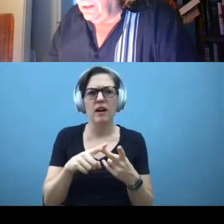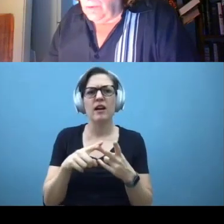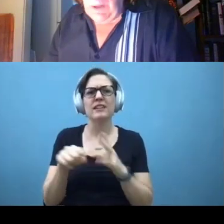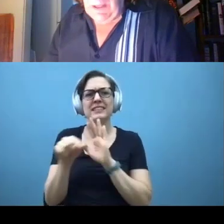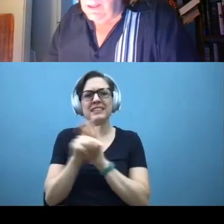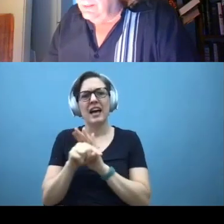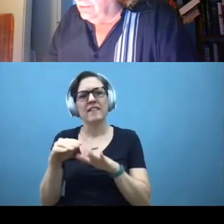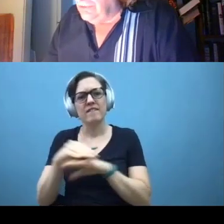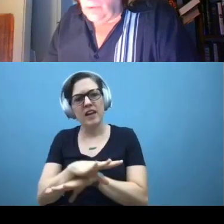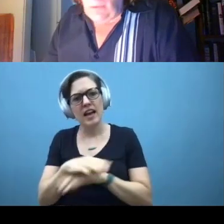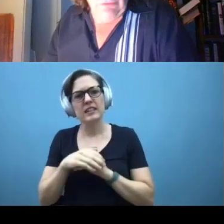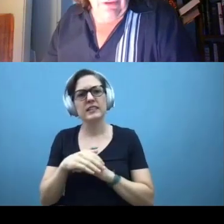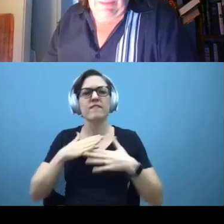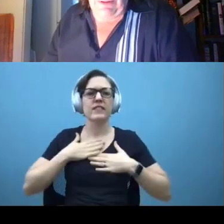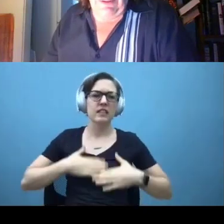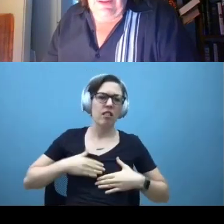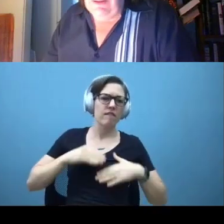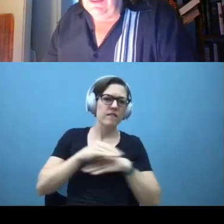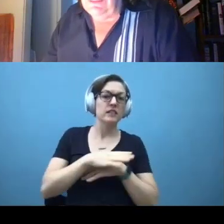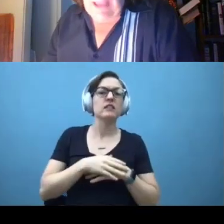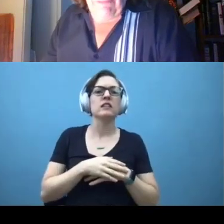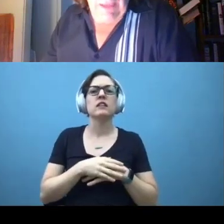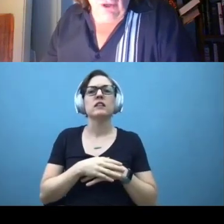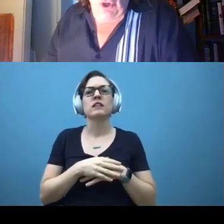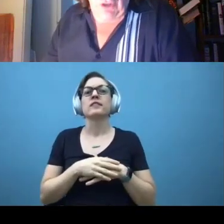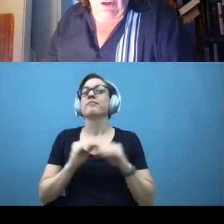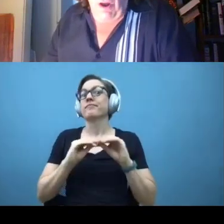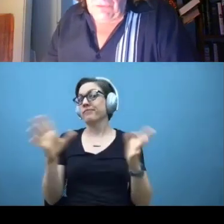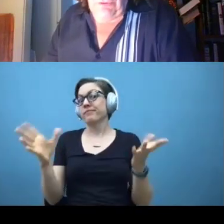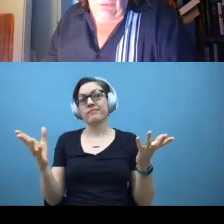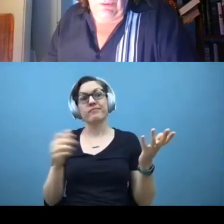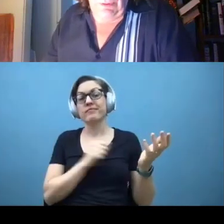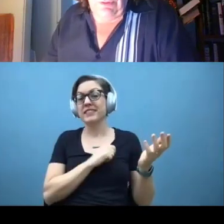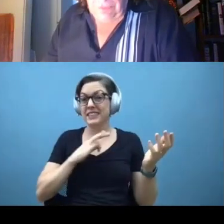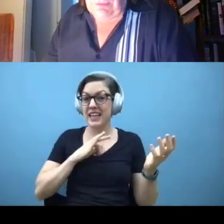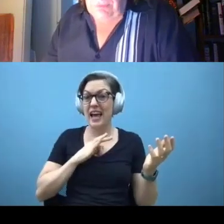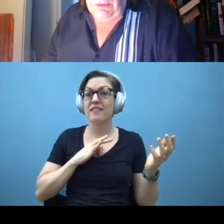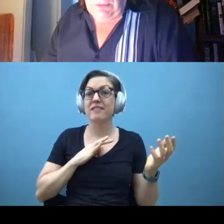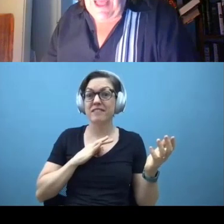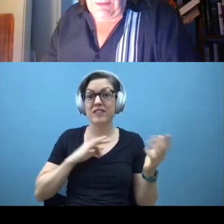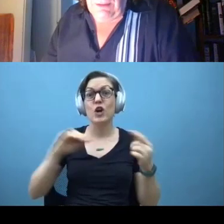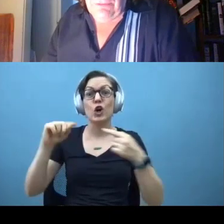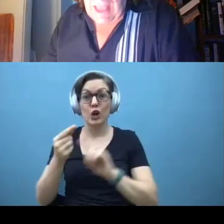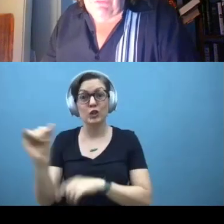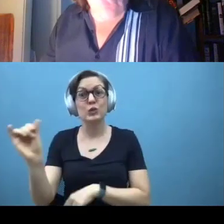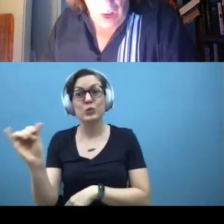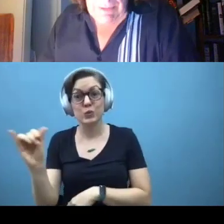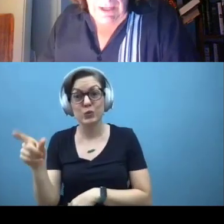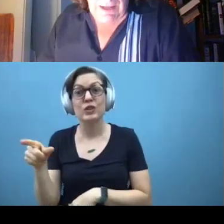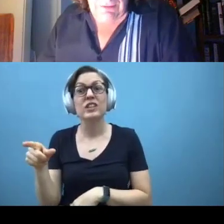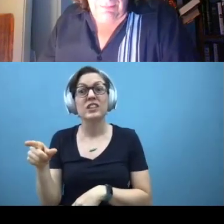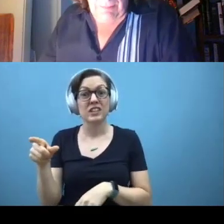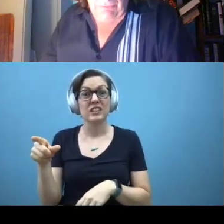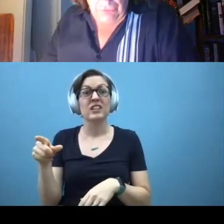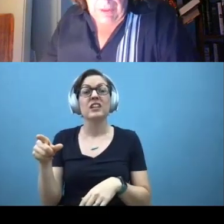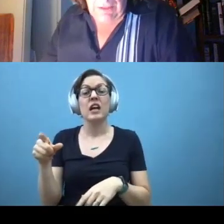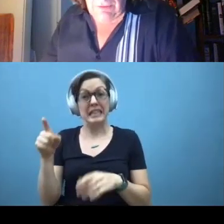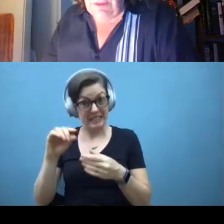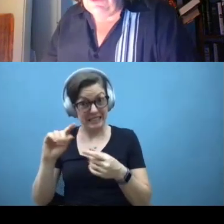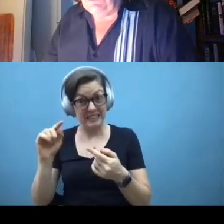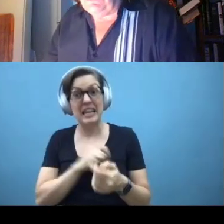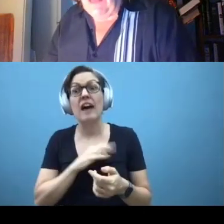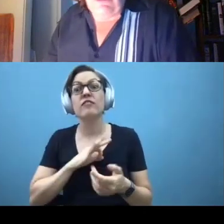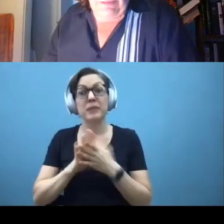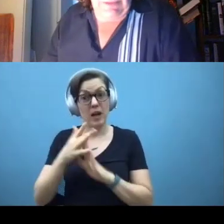And, there's no question about it. Staff get hurt also. Staff are traumatized by